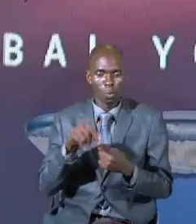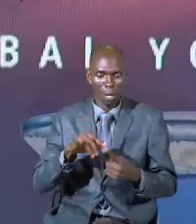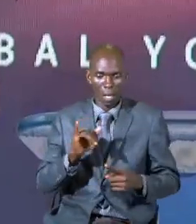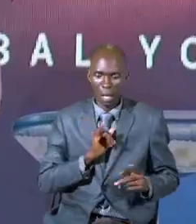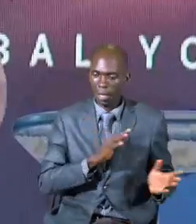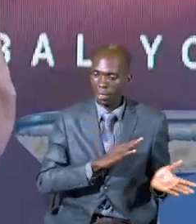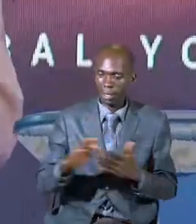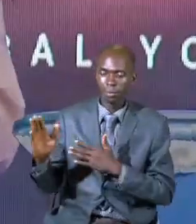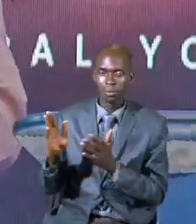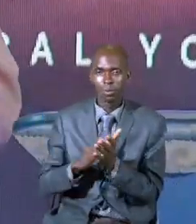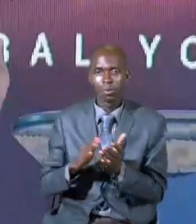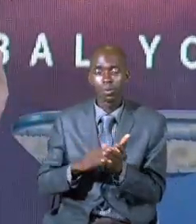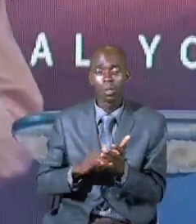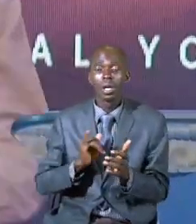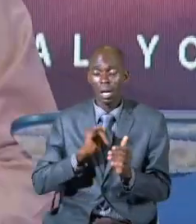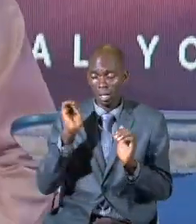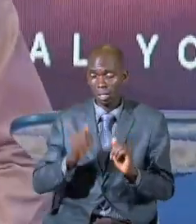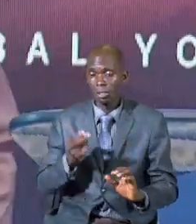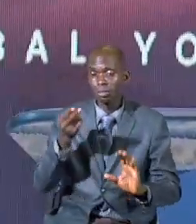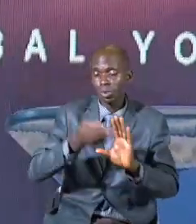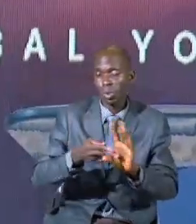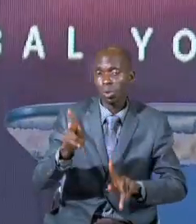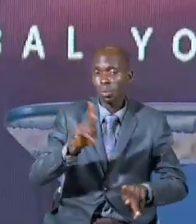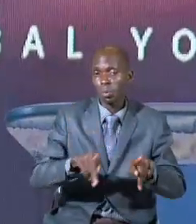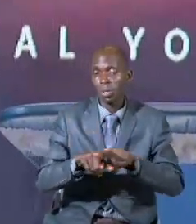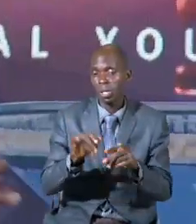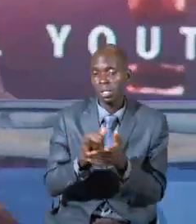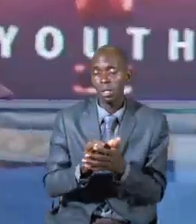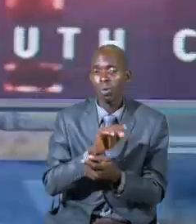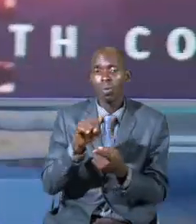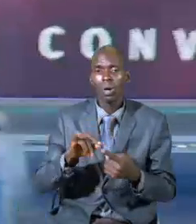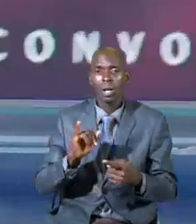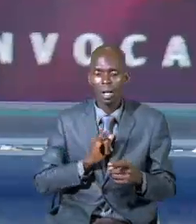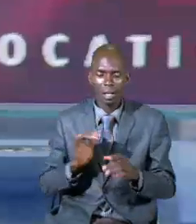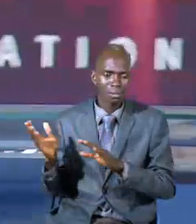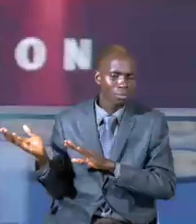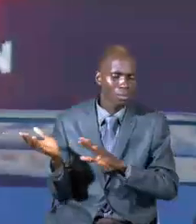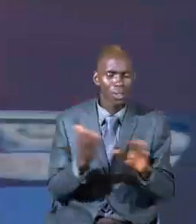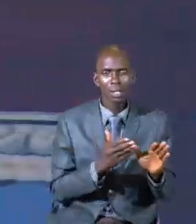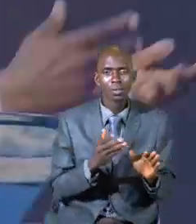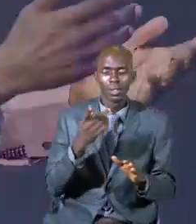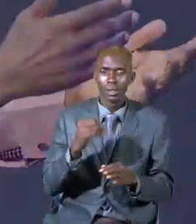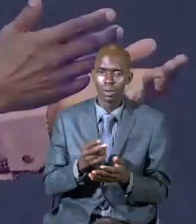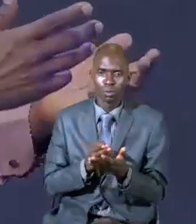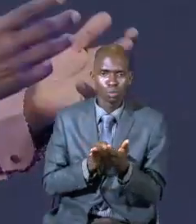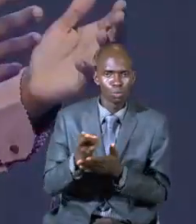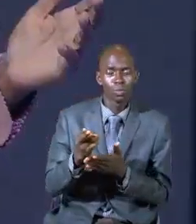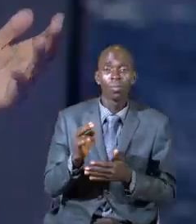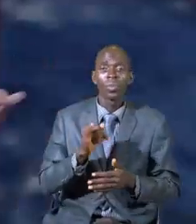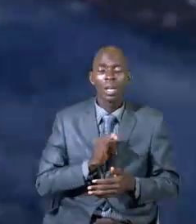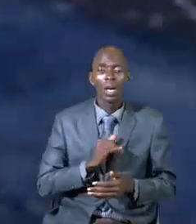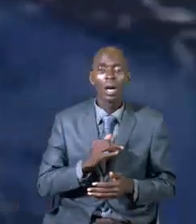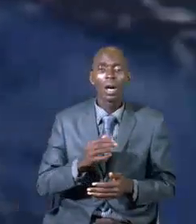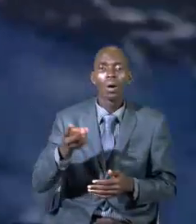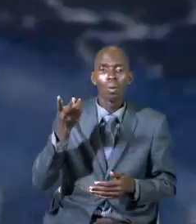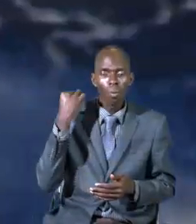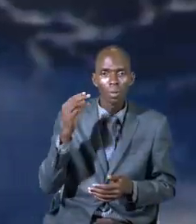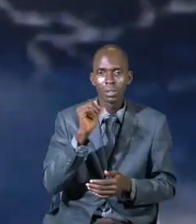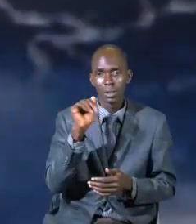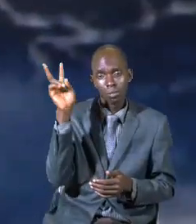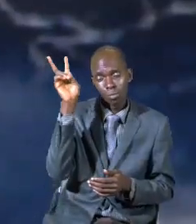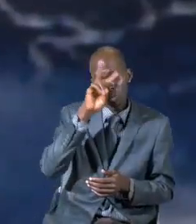that. When I ran away from reality, I was a mediocre, but it's prodigality